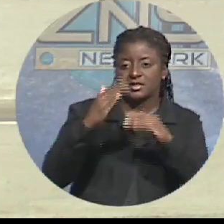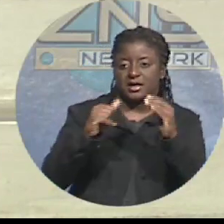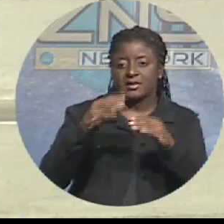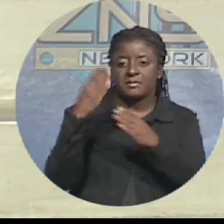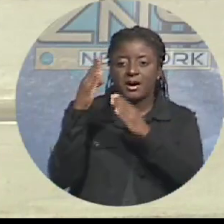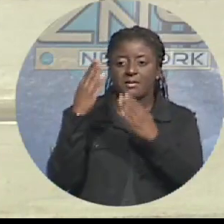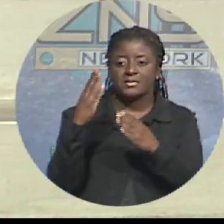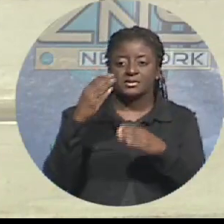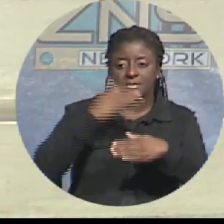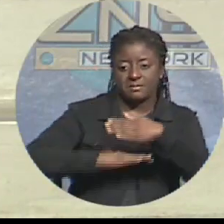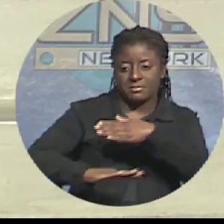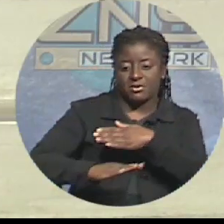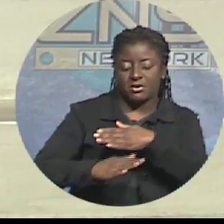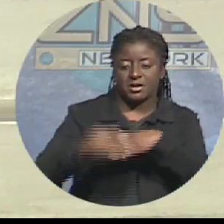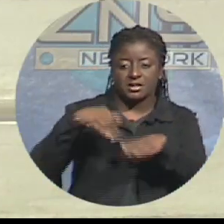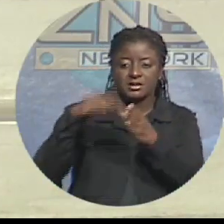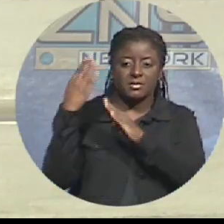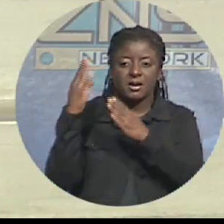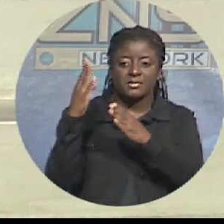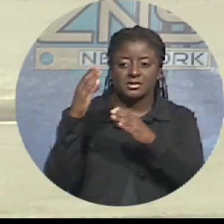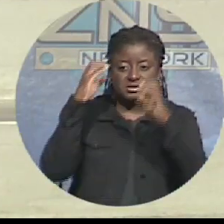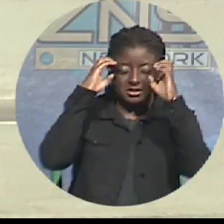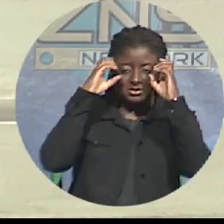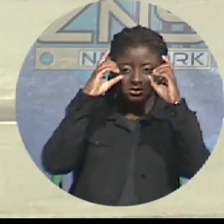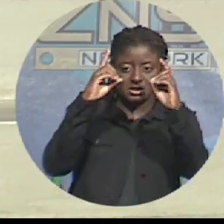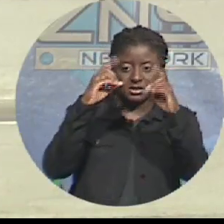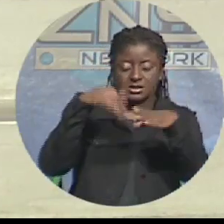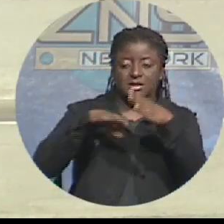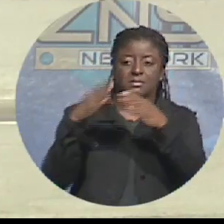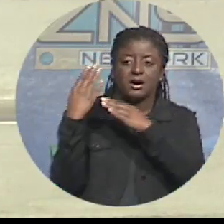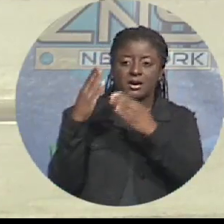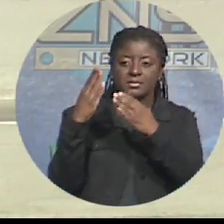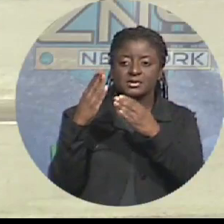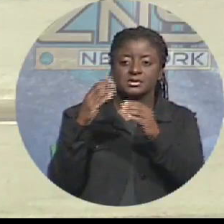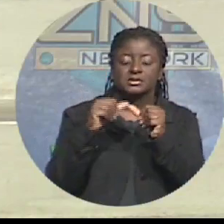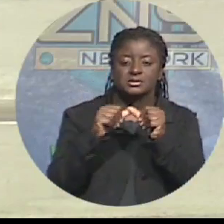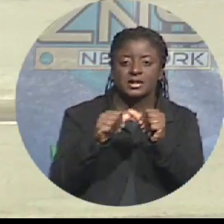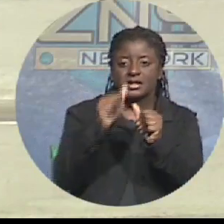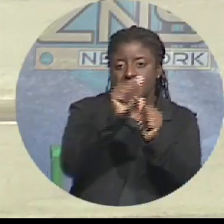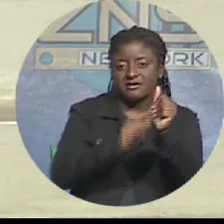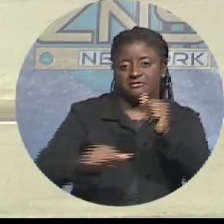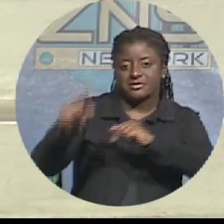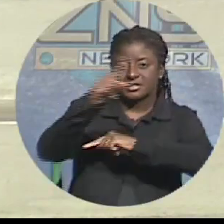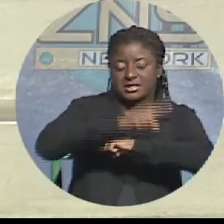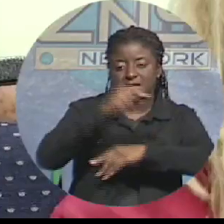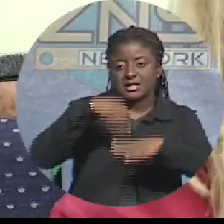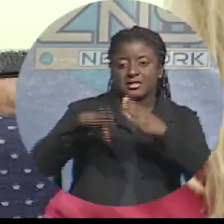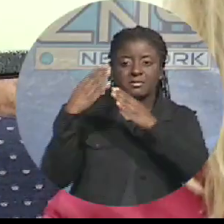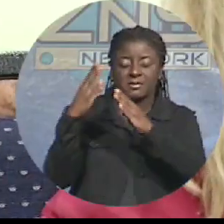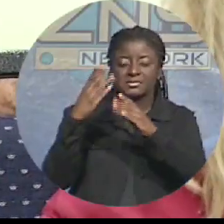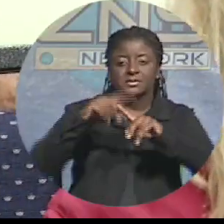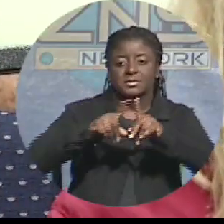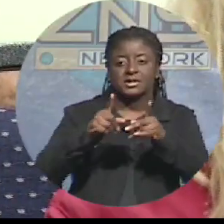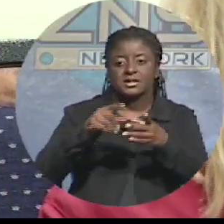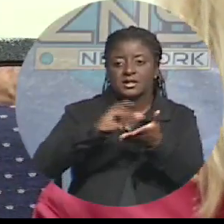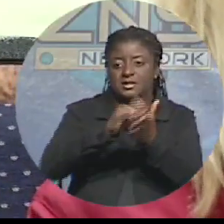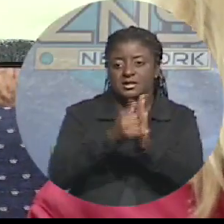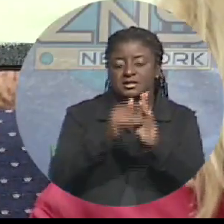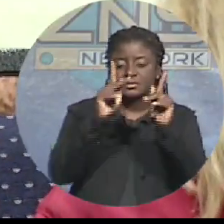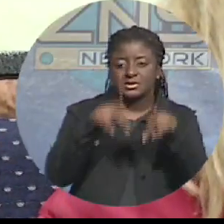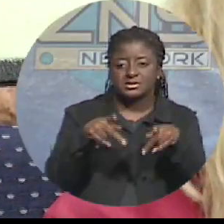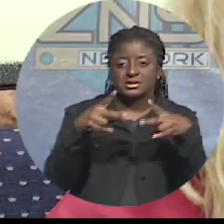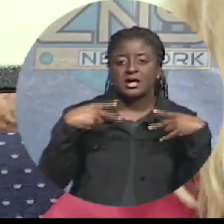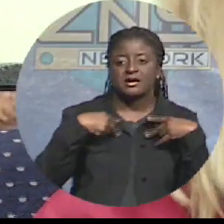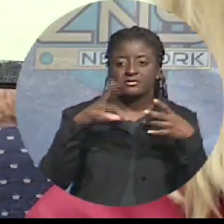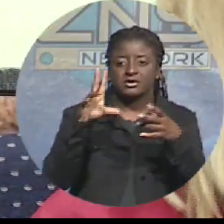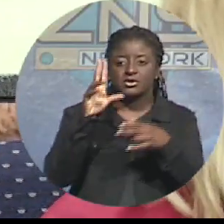Bahamas, have spent every single day of their lives in the Bahamas, and yet such persons have no claim to citizenship.